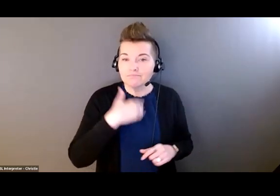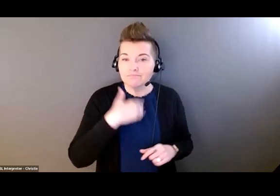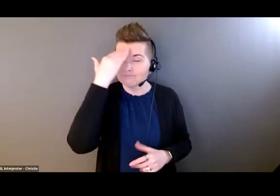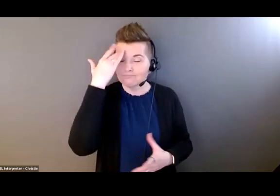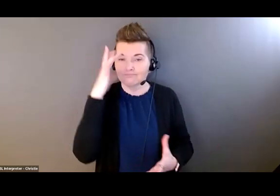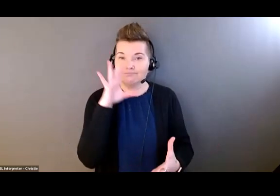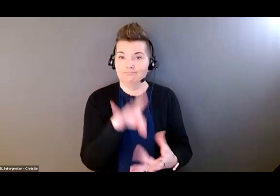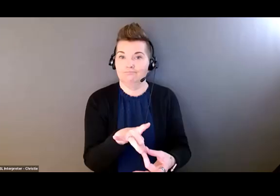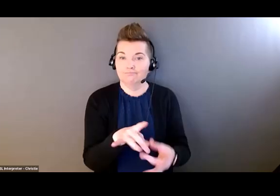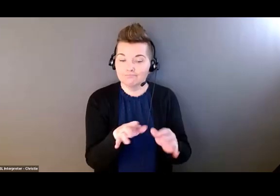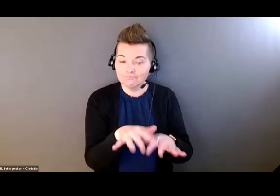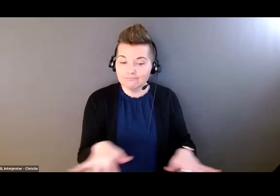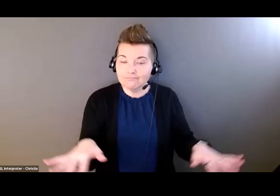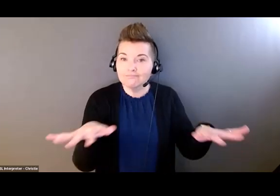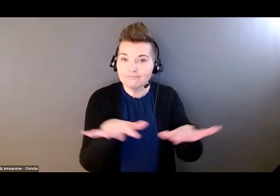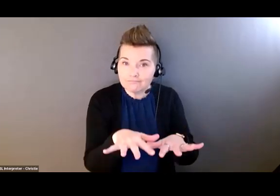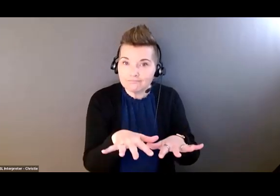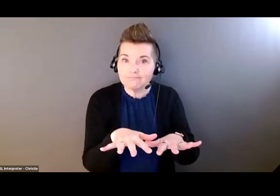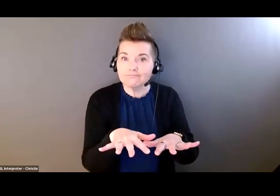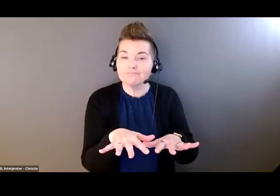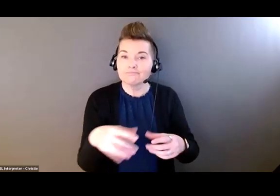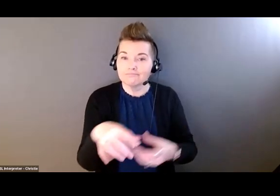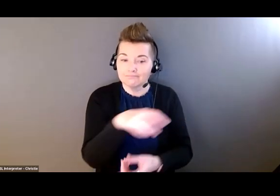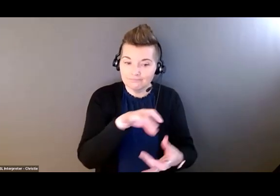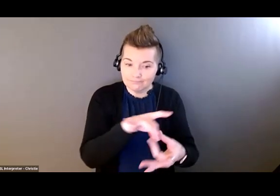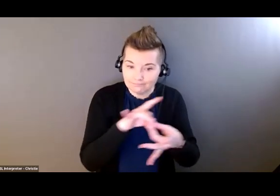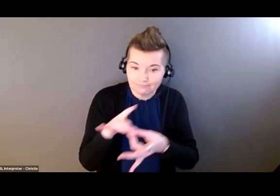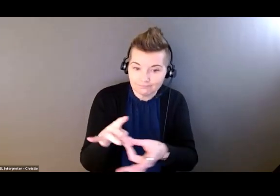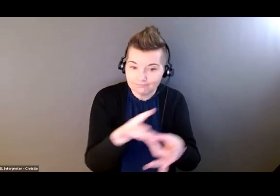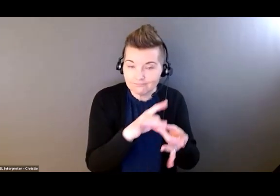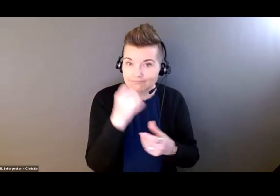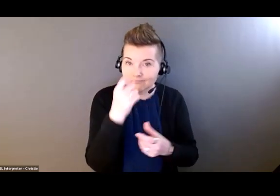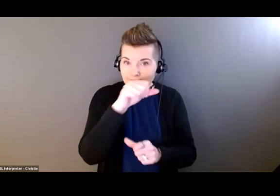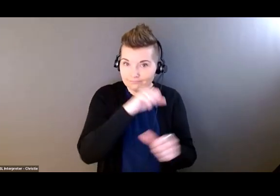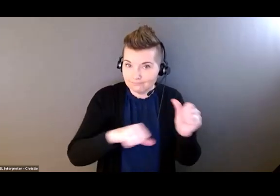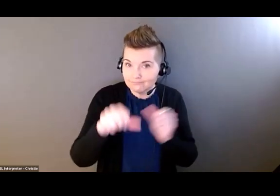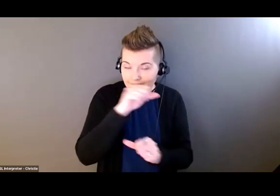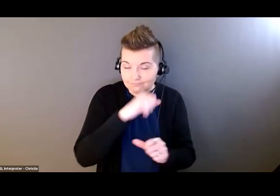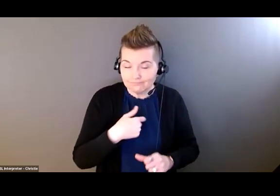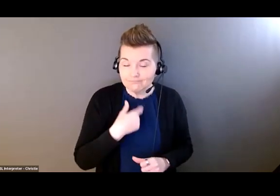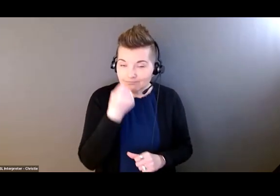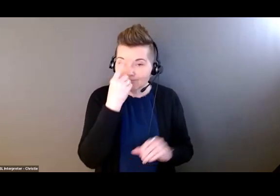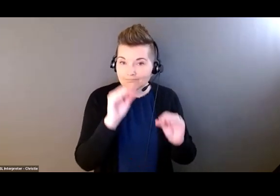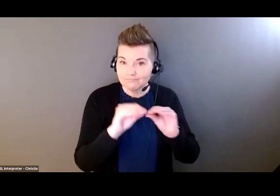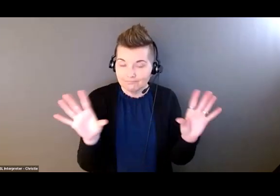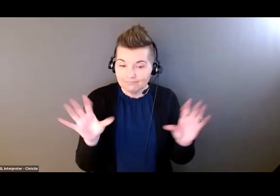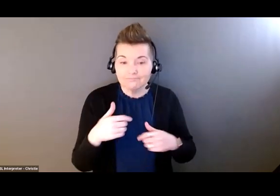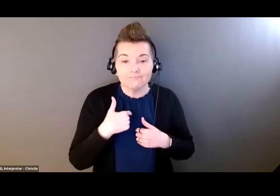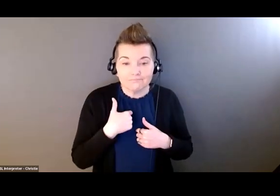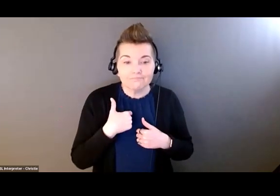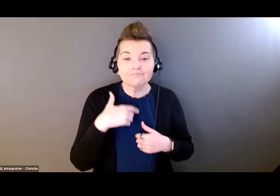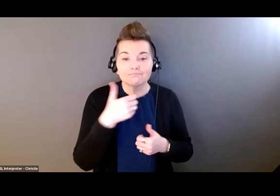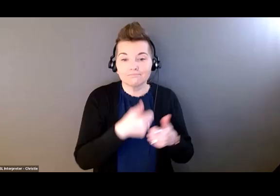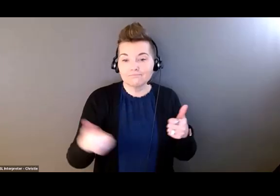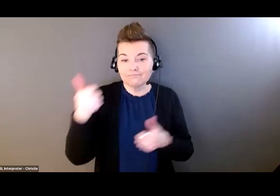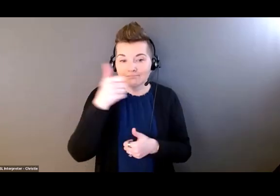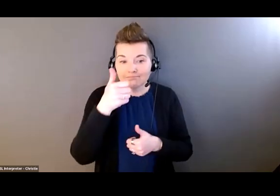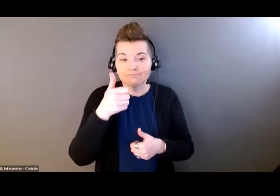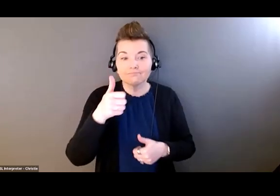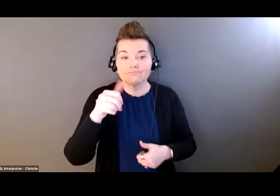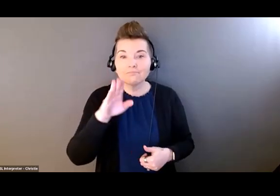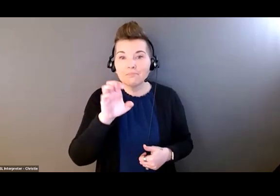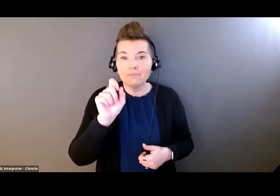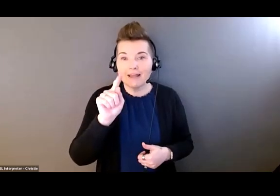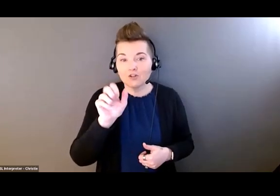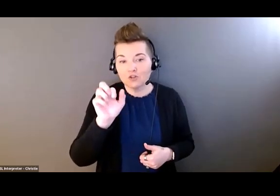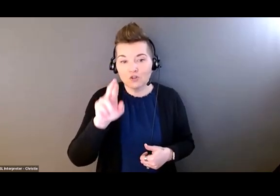system that I'm used to in Australia, but the important piece is that connection to land and understanding who we are in relationship with each other.